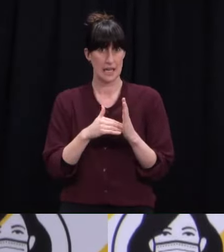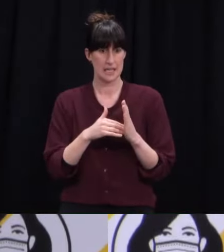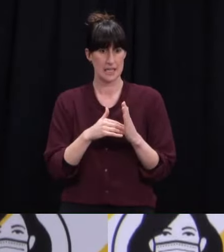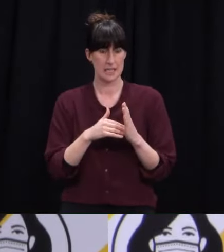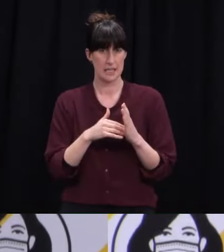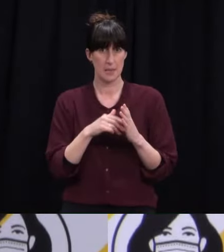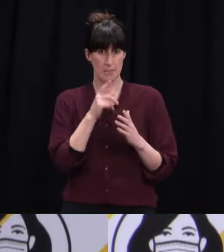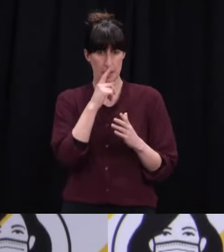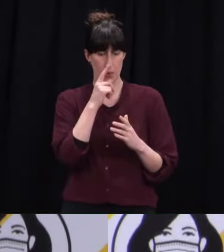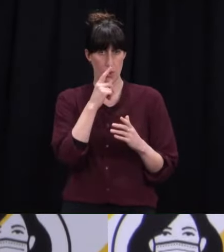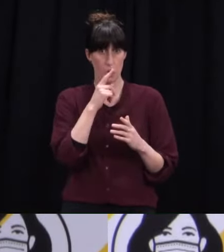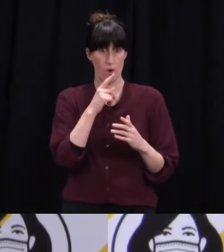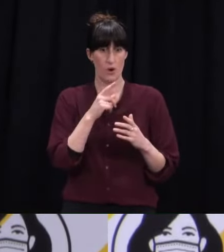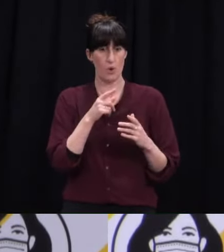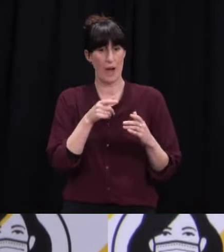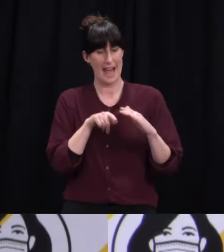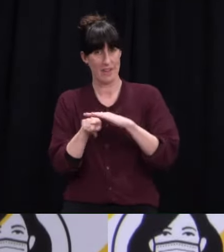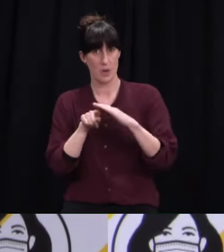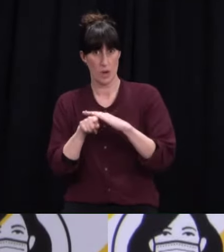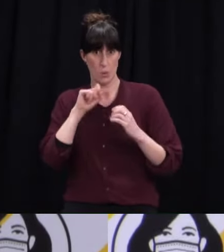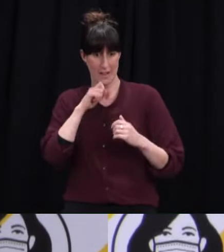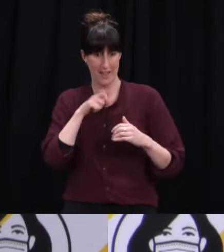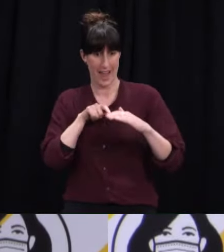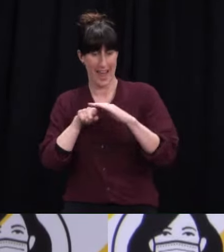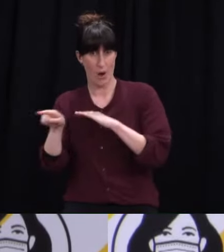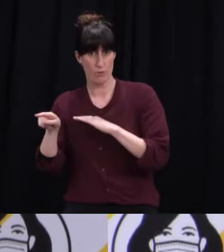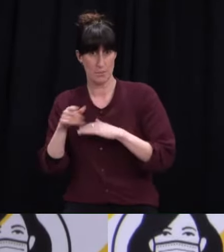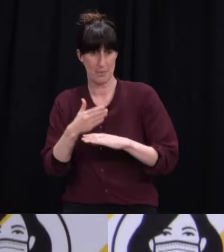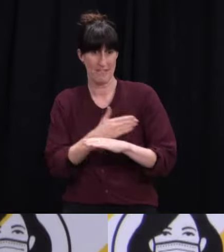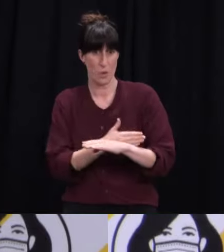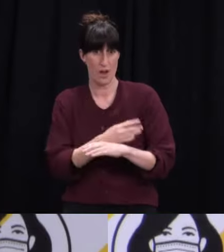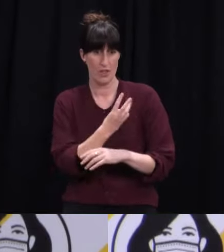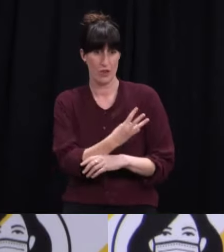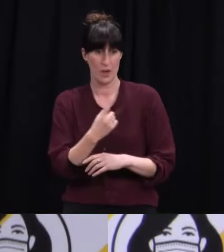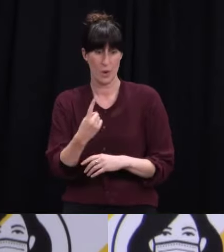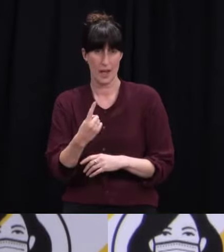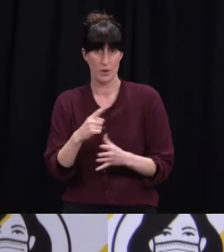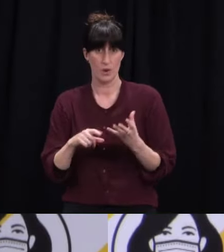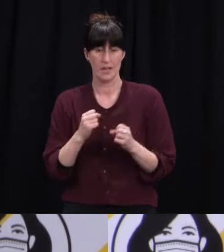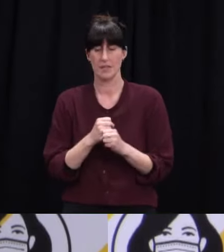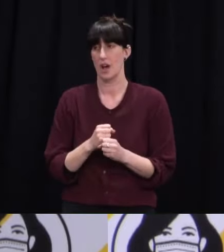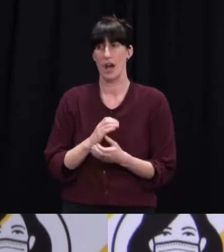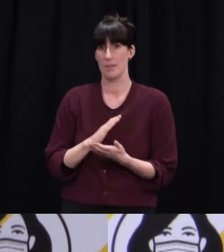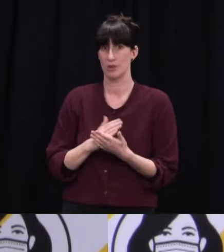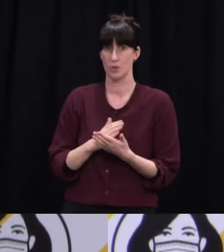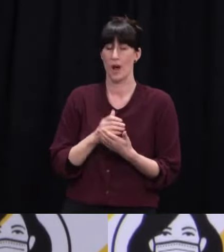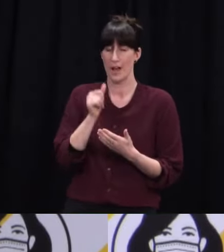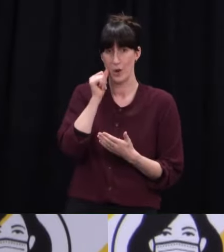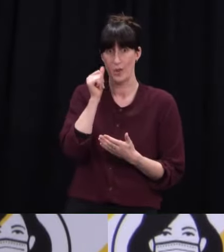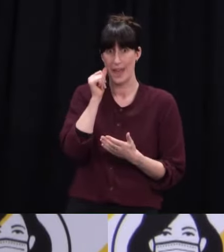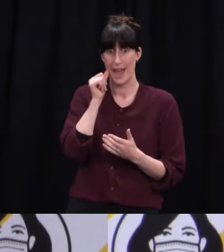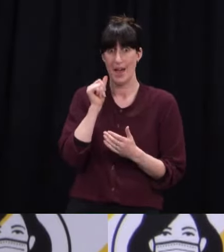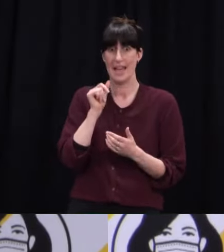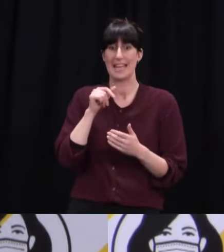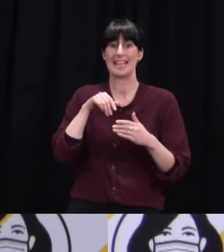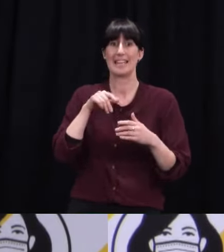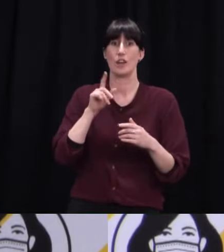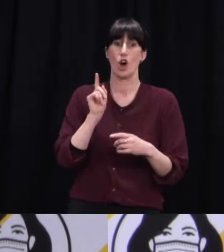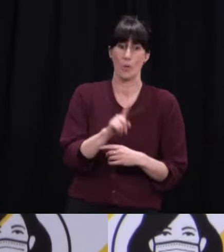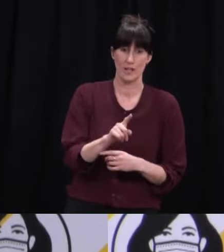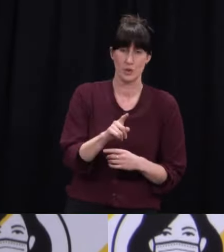flights. I am aware that some people are finding it very, very difficult to get to the airport in Kabul. How many New Zealand citizens are there still there struggling to get